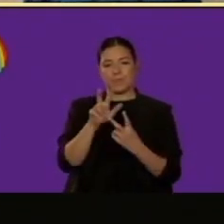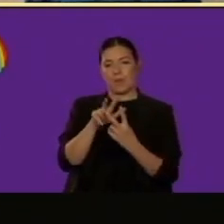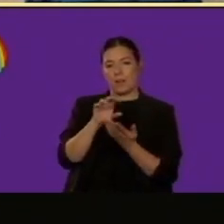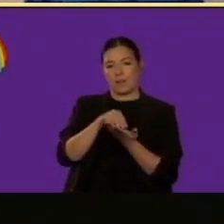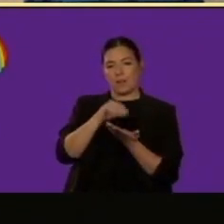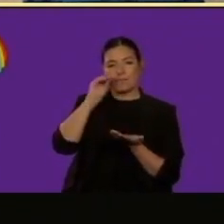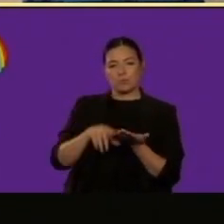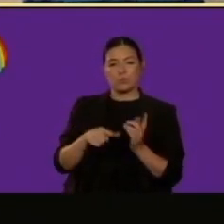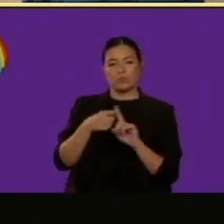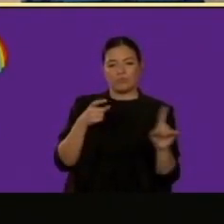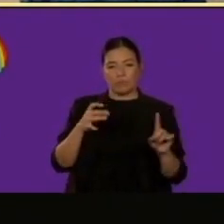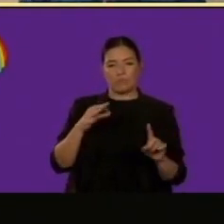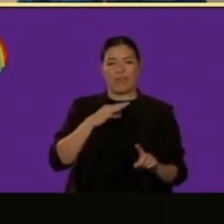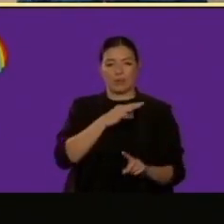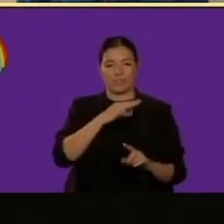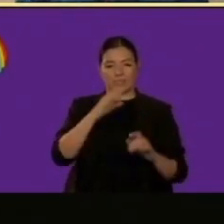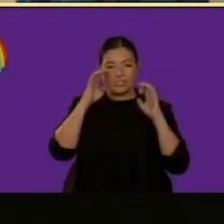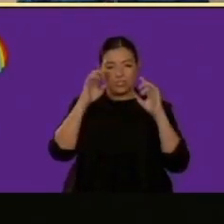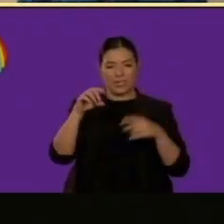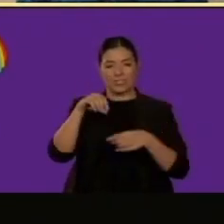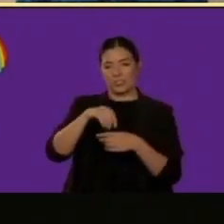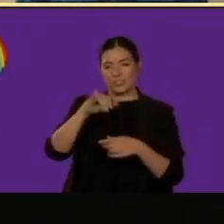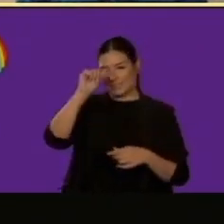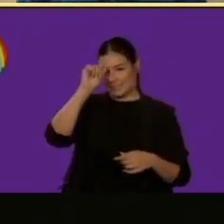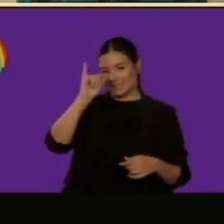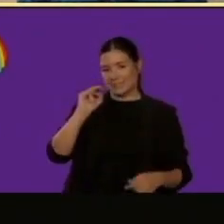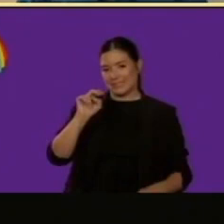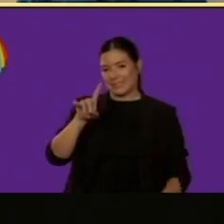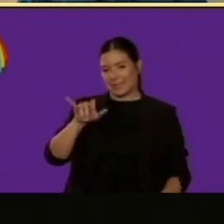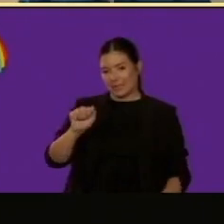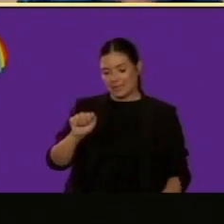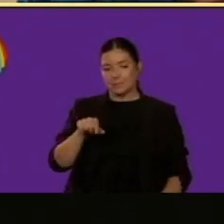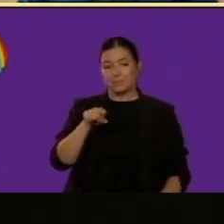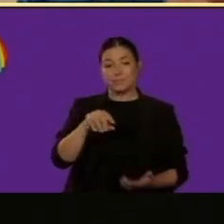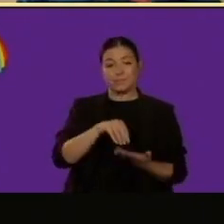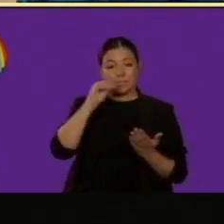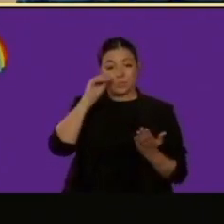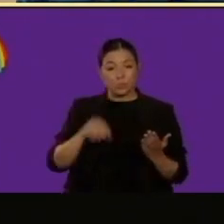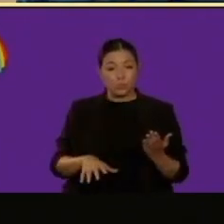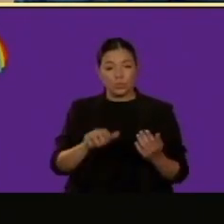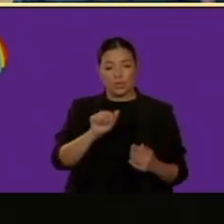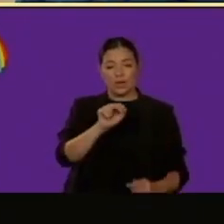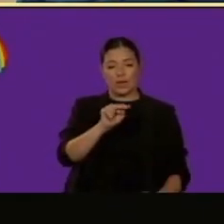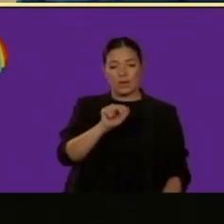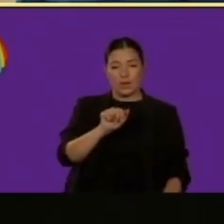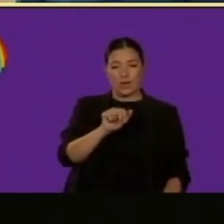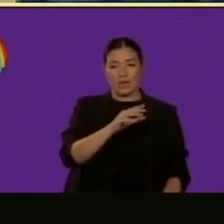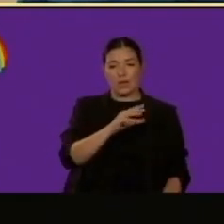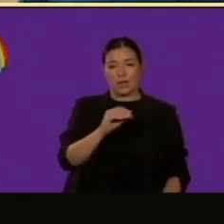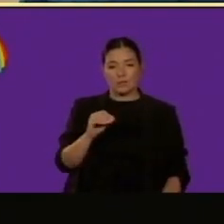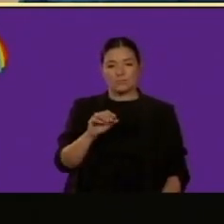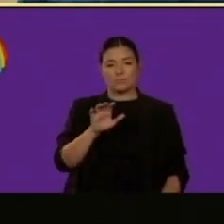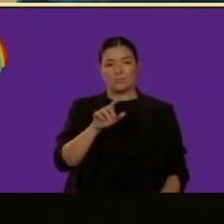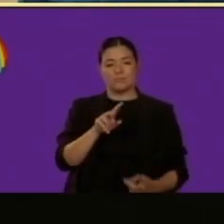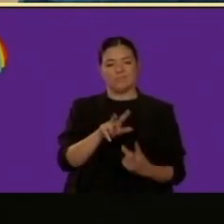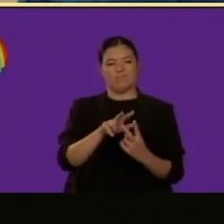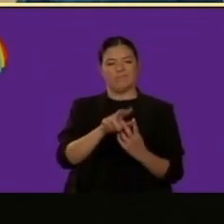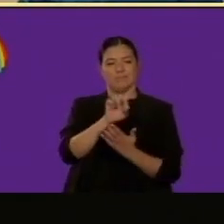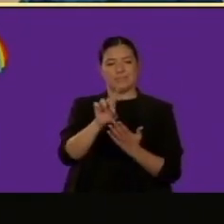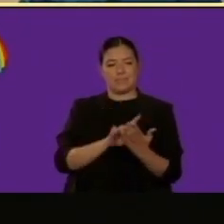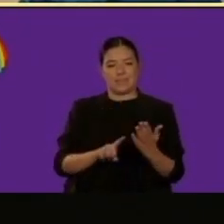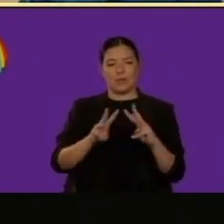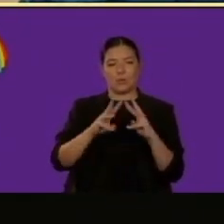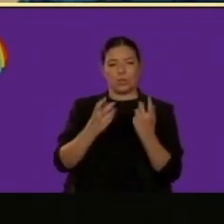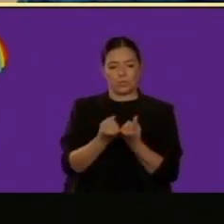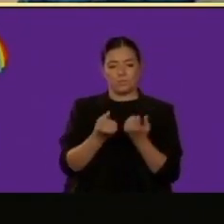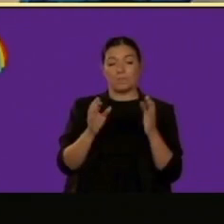third idea is to dare to mix. In the Scratch team, we talk about this idea that the Scratch is